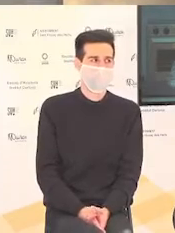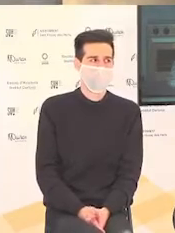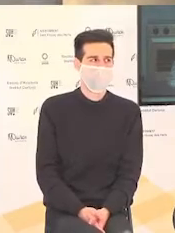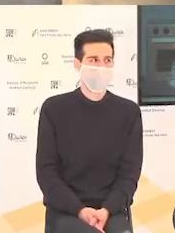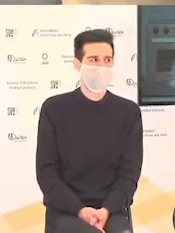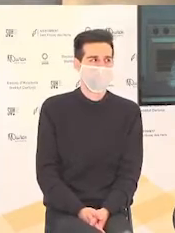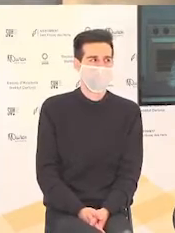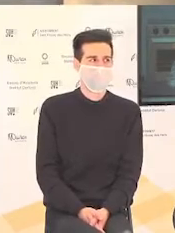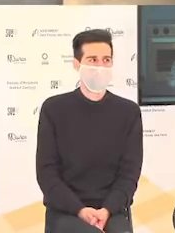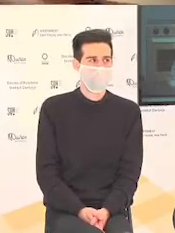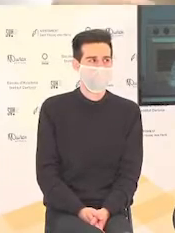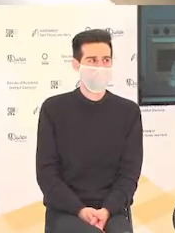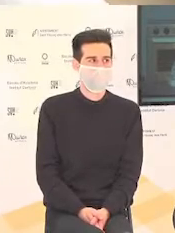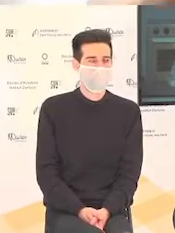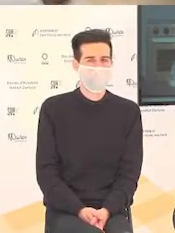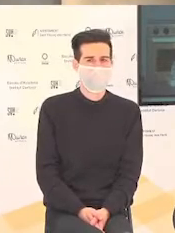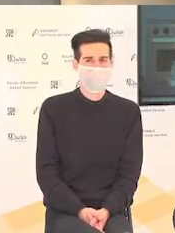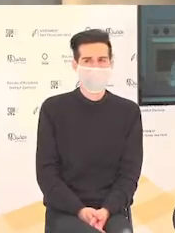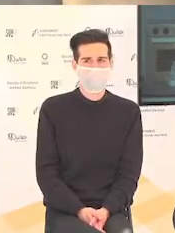Now that I'm done,